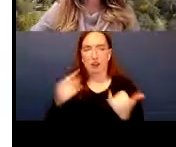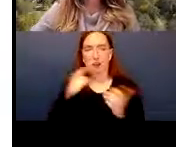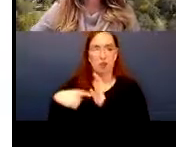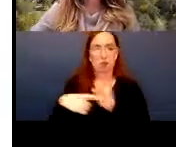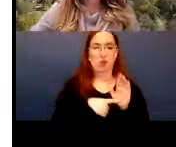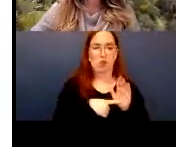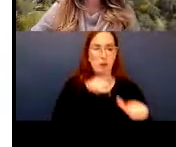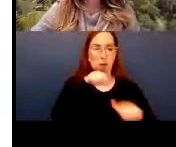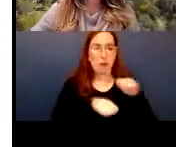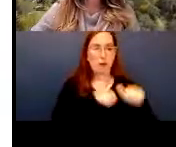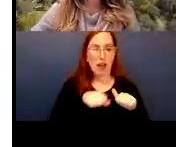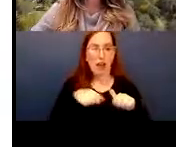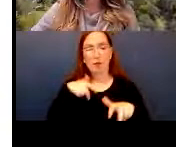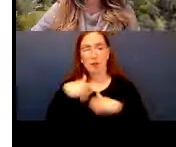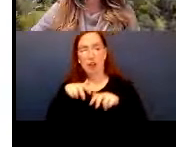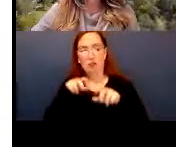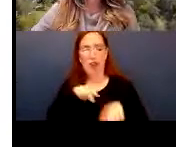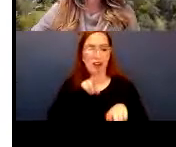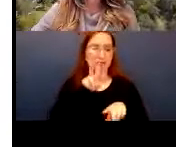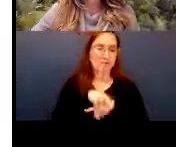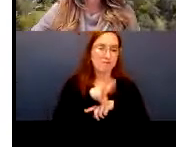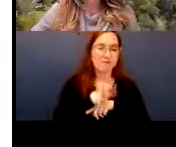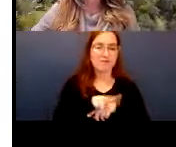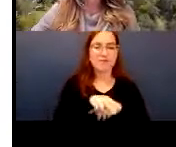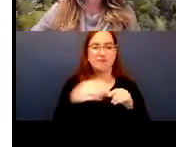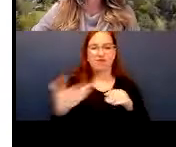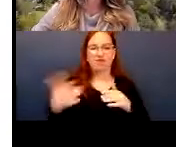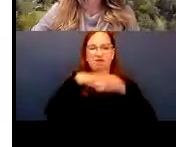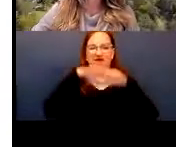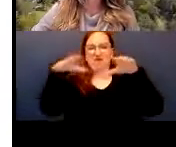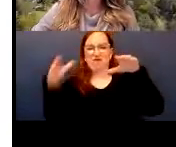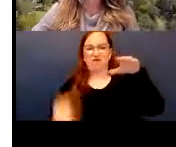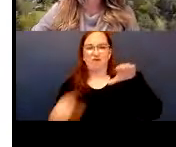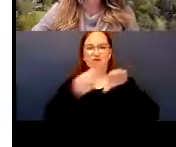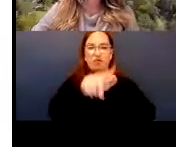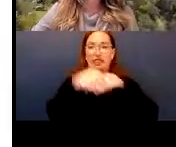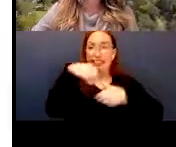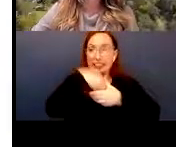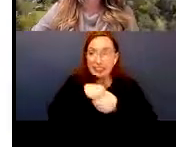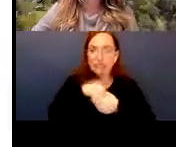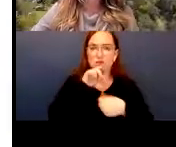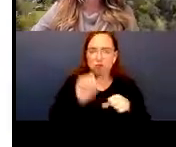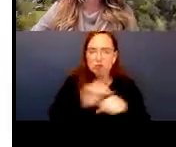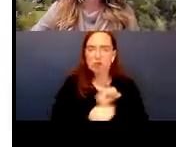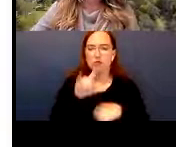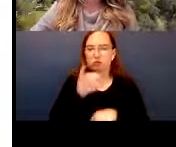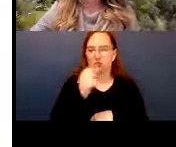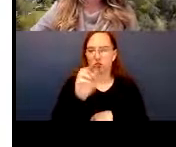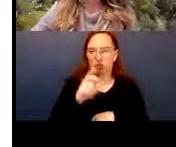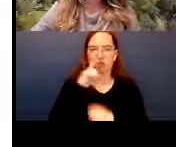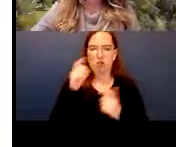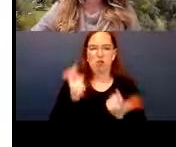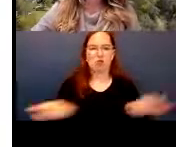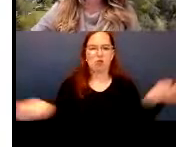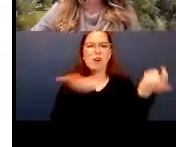and bike lane here at the top of the hill. So this is in Zilker Park and the Great Lawn. We've got